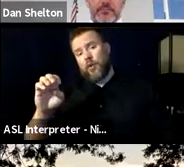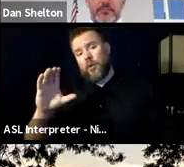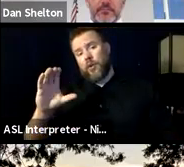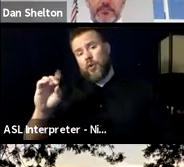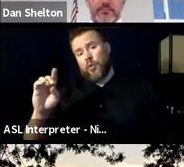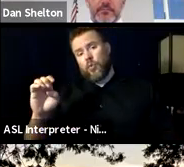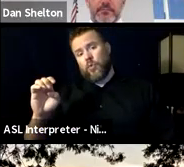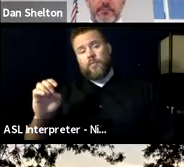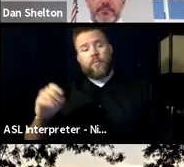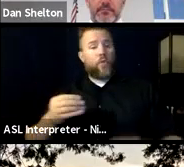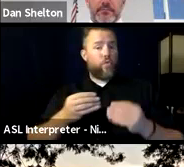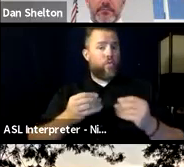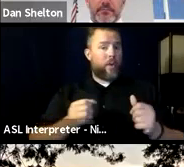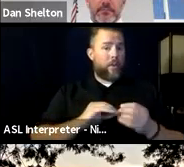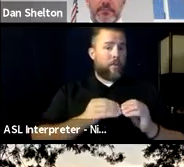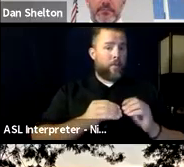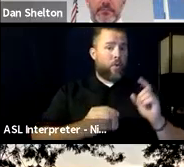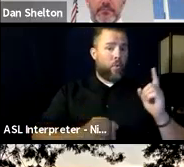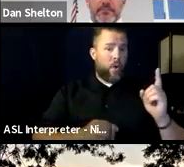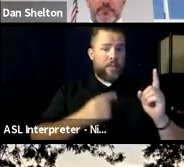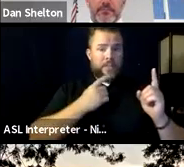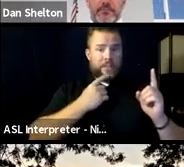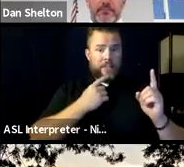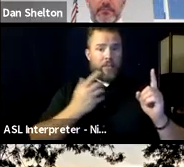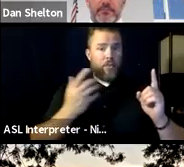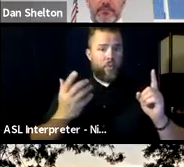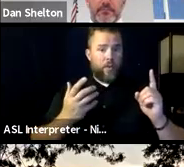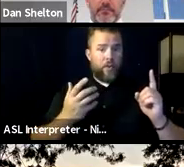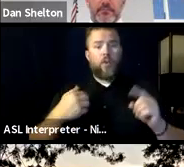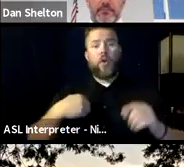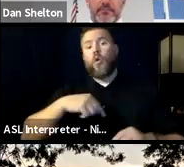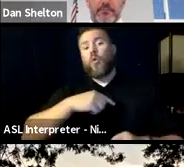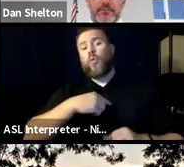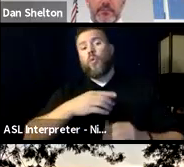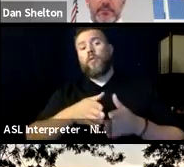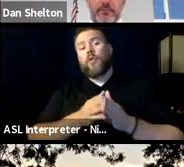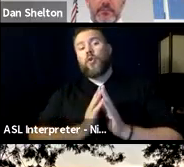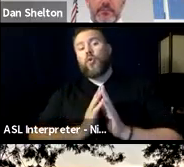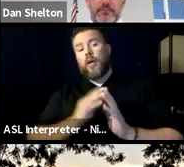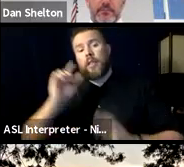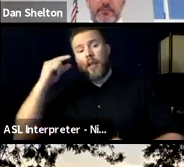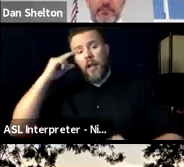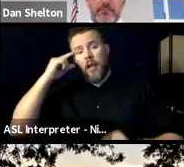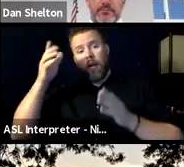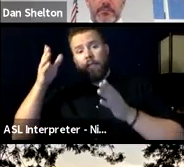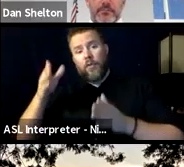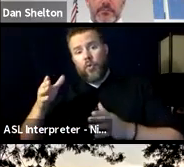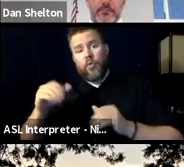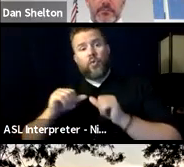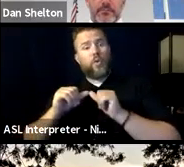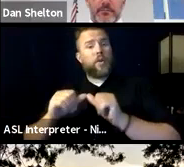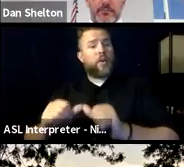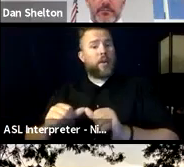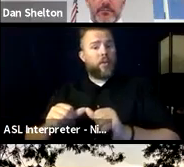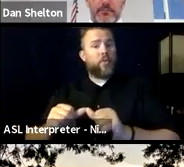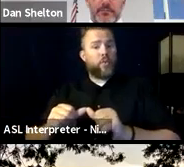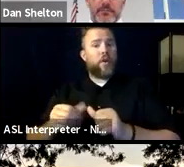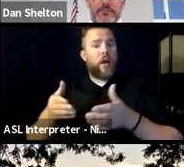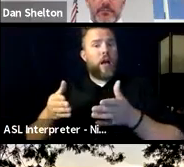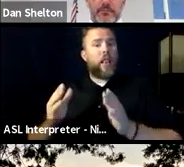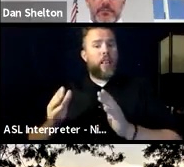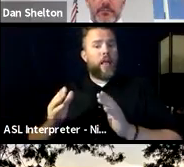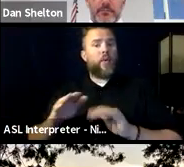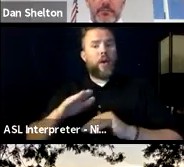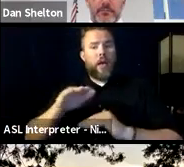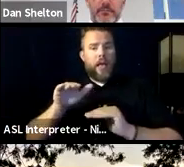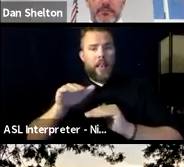therefore it is resolved that the Christina School District Board of Education requests Governor Carney to continue at least a limited state of